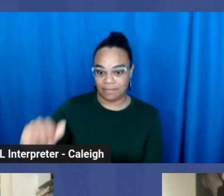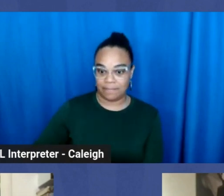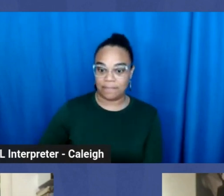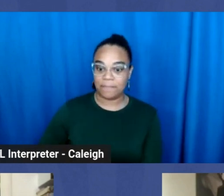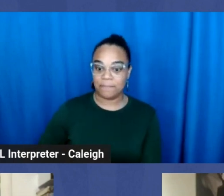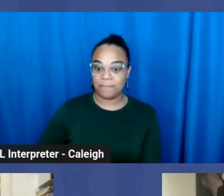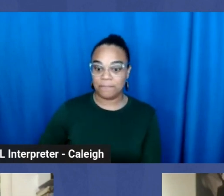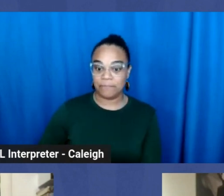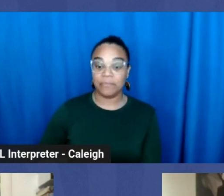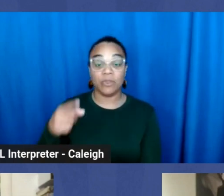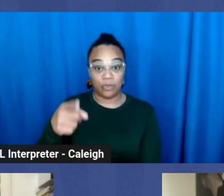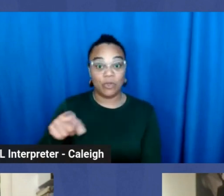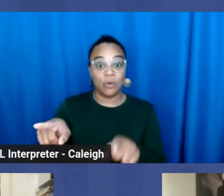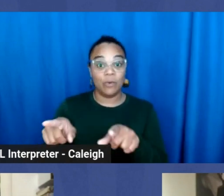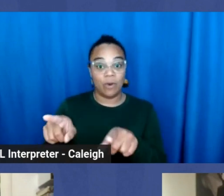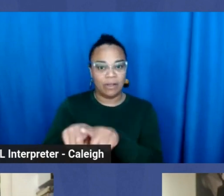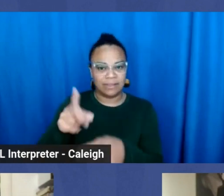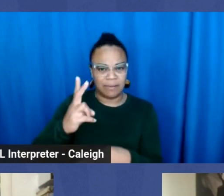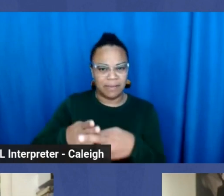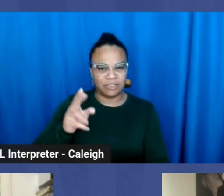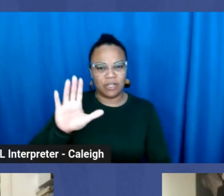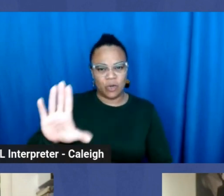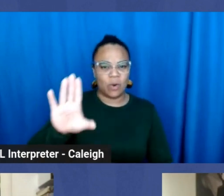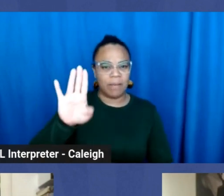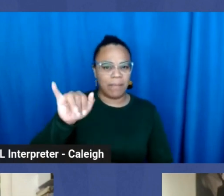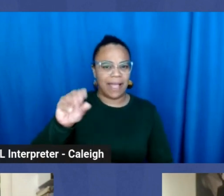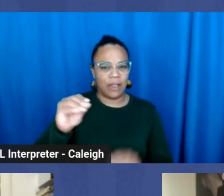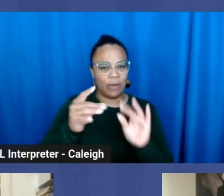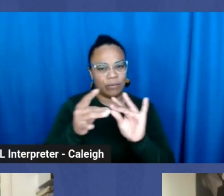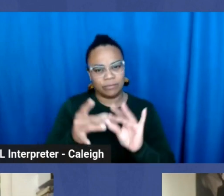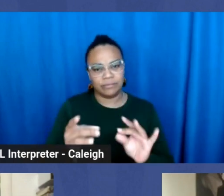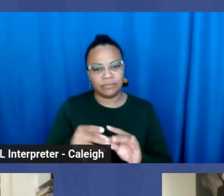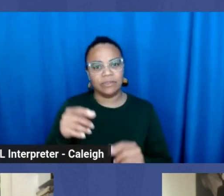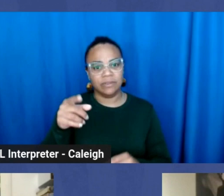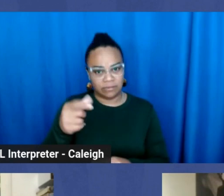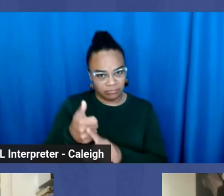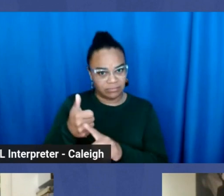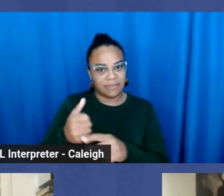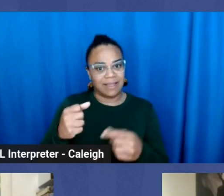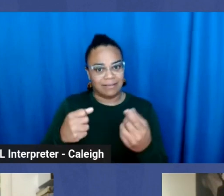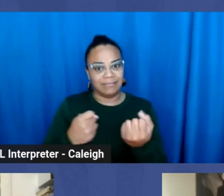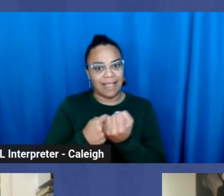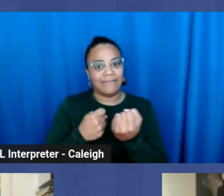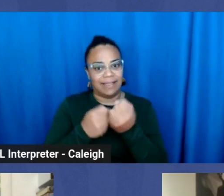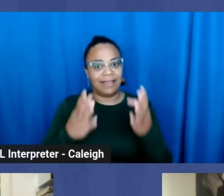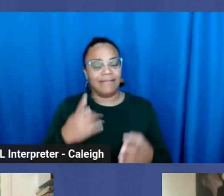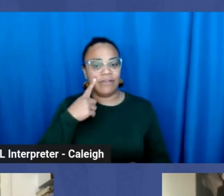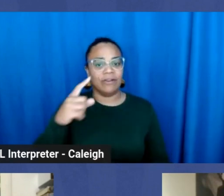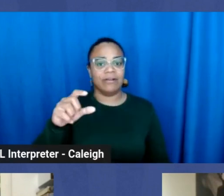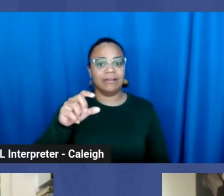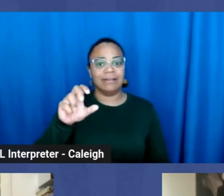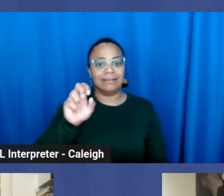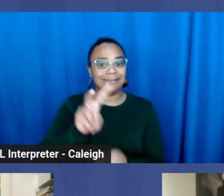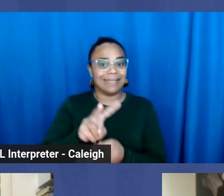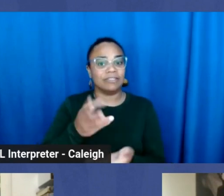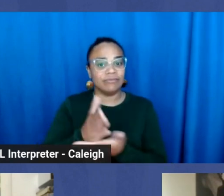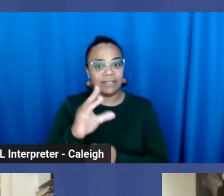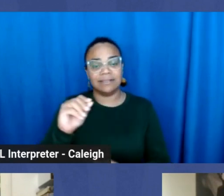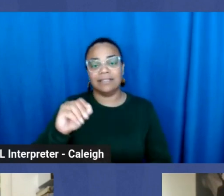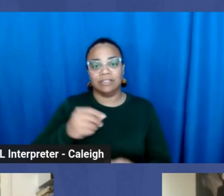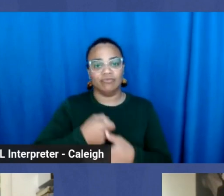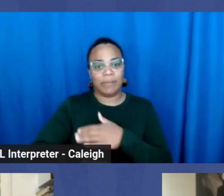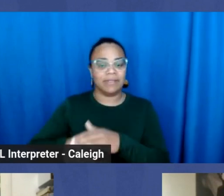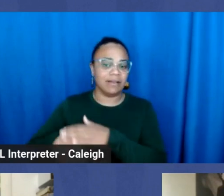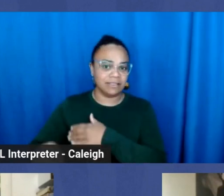You are also, as mentioned in your bio, that you are an advocate for sex rights and reproductive rights. And I want to talk about